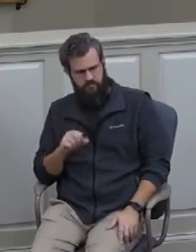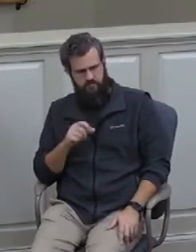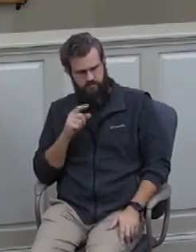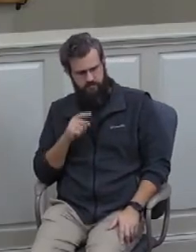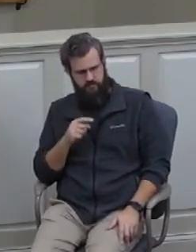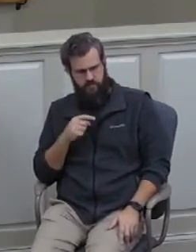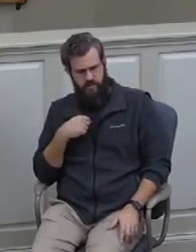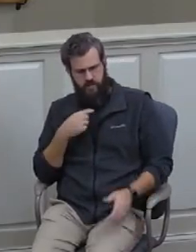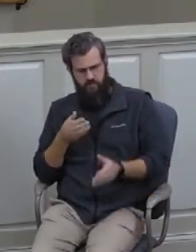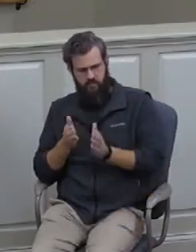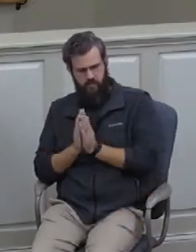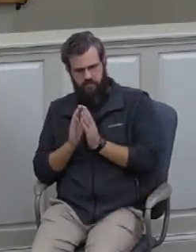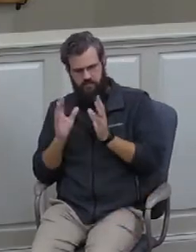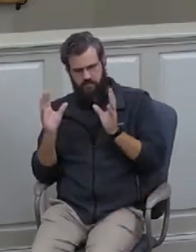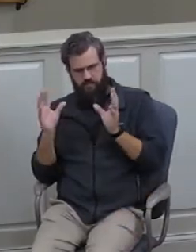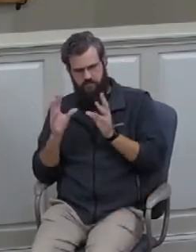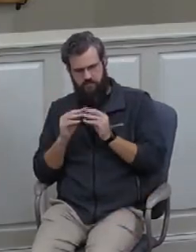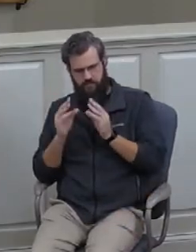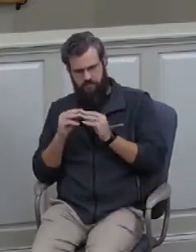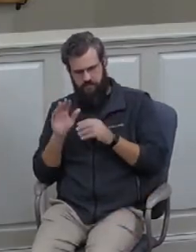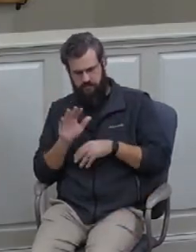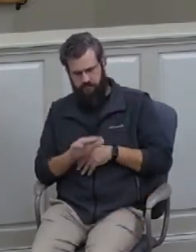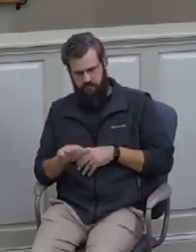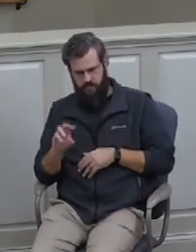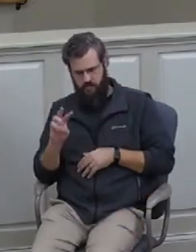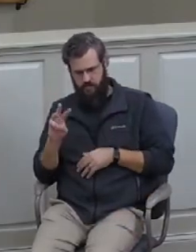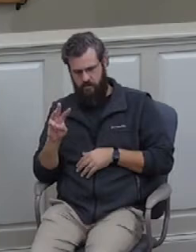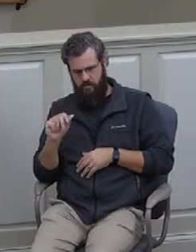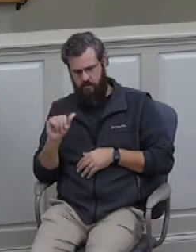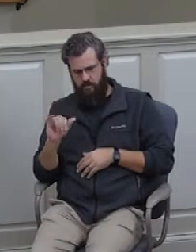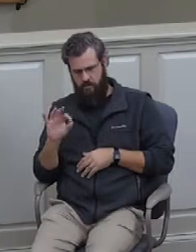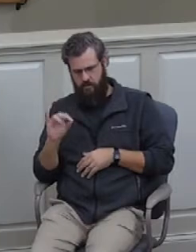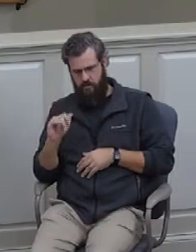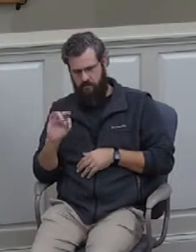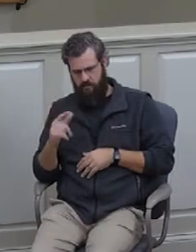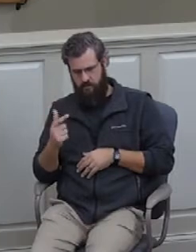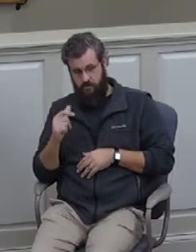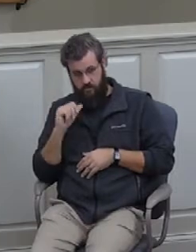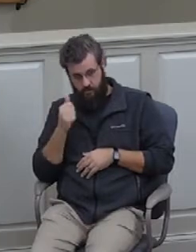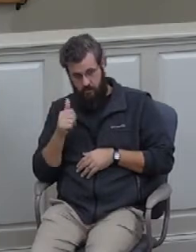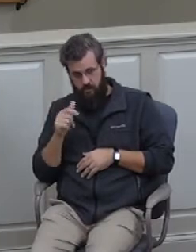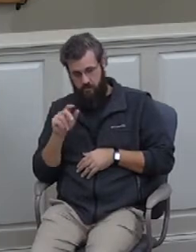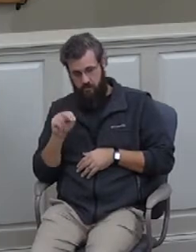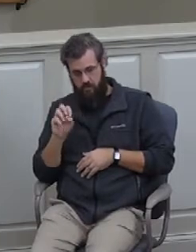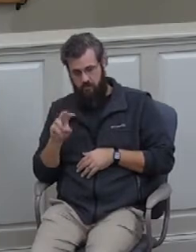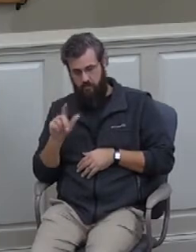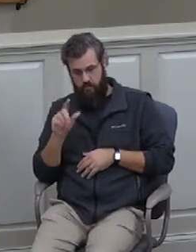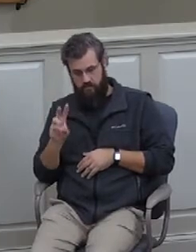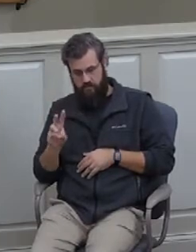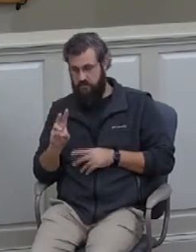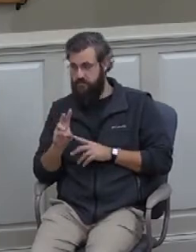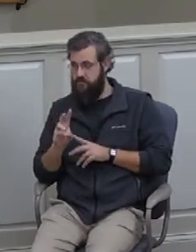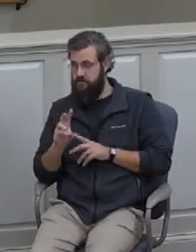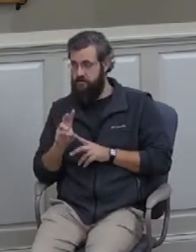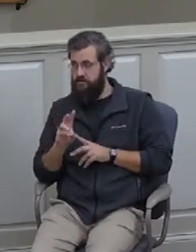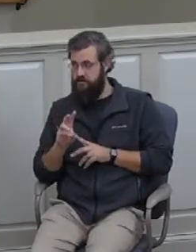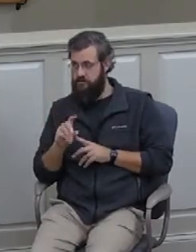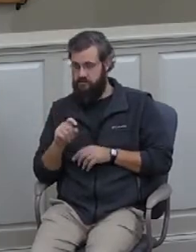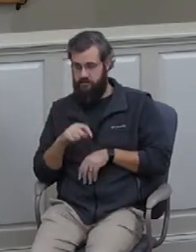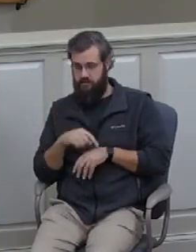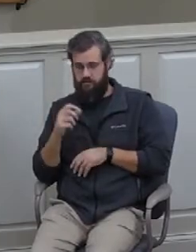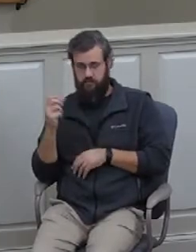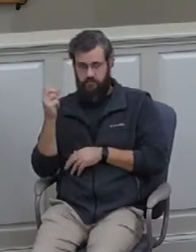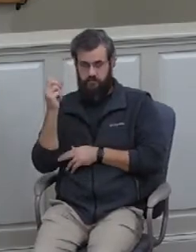I requested a meeting about wayfinding for tomorrow, the 26th of November, as we do our noon meeting,